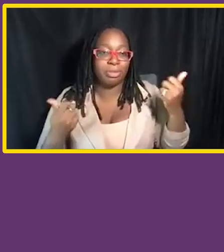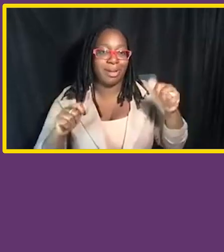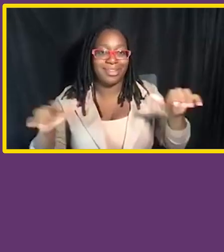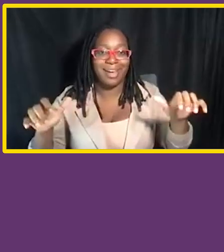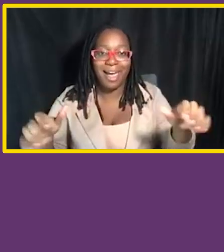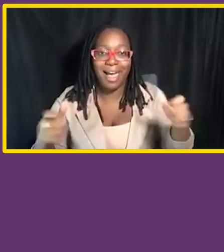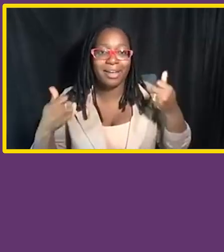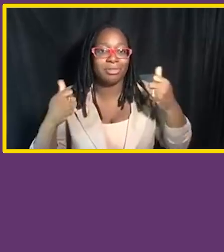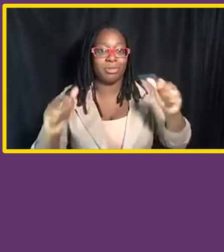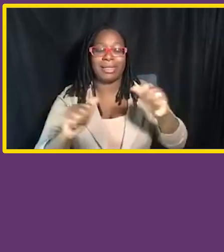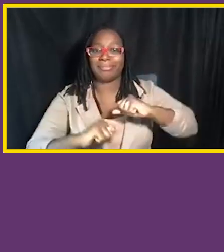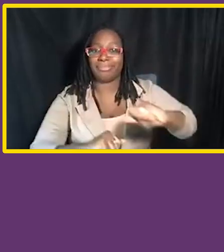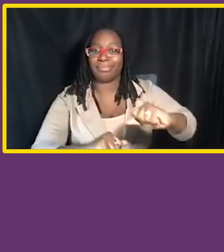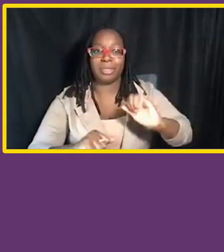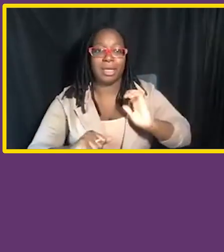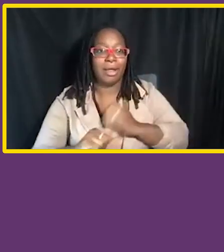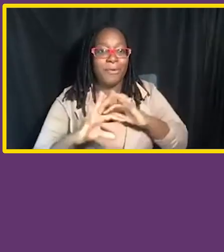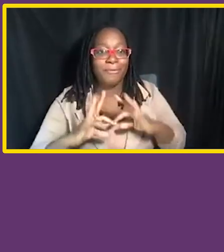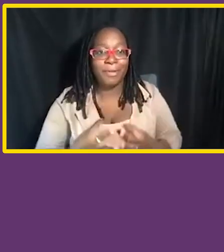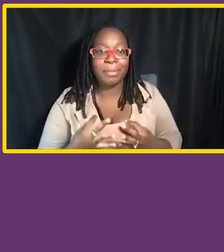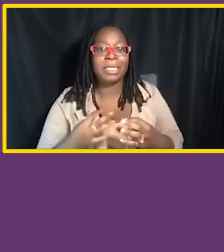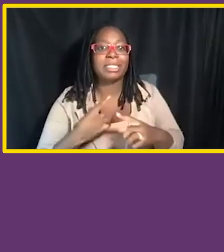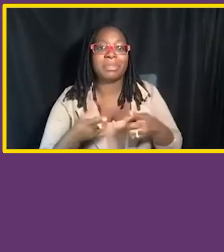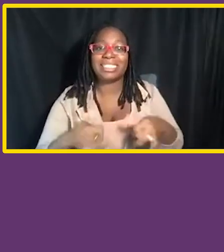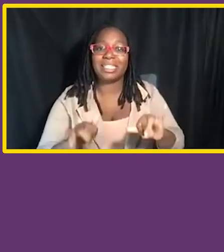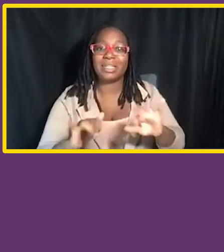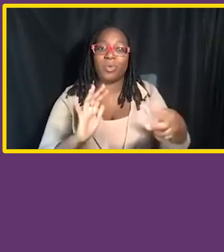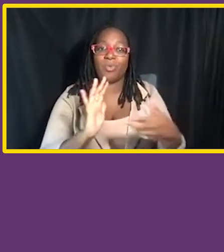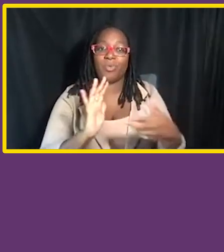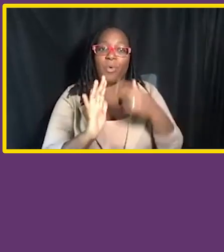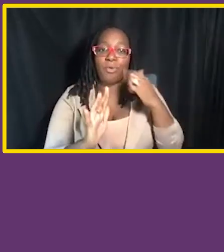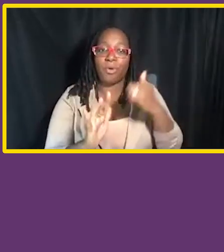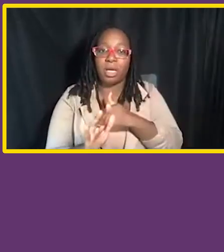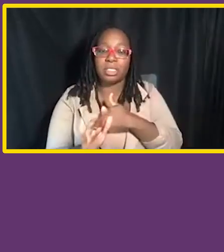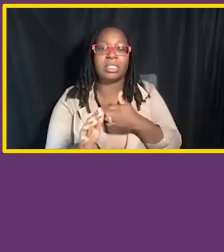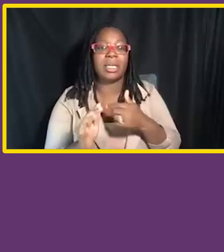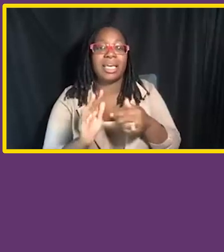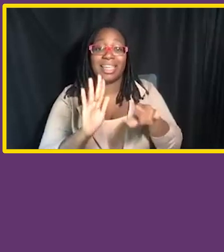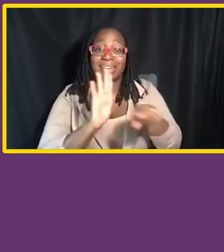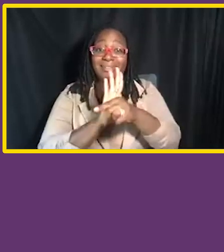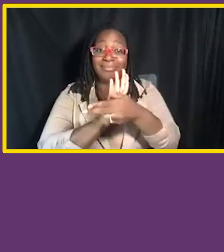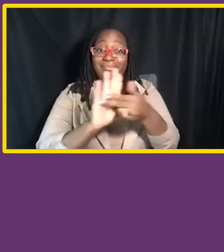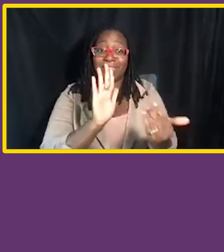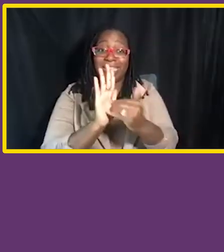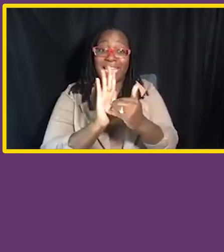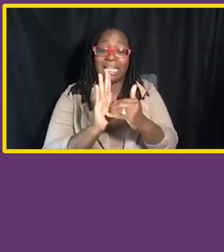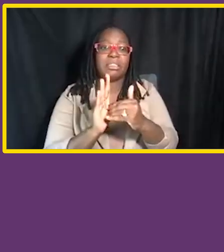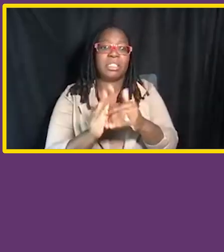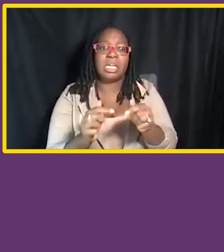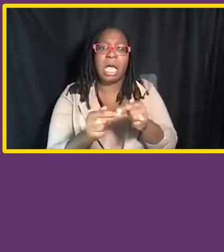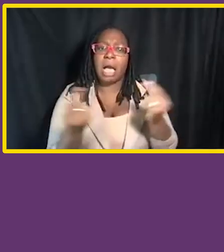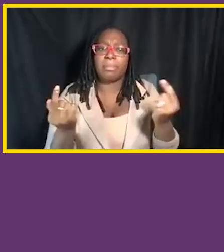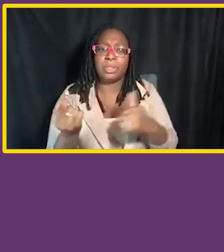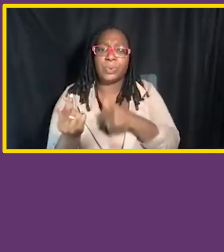exact opposite as well. So for example, this idea of a strong Black woman, so Black women were forced to literally wet nurse